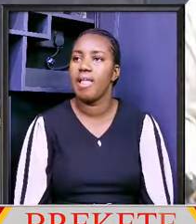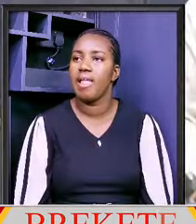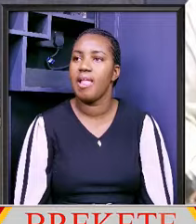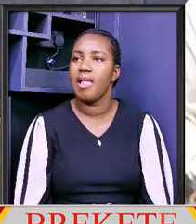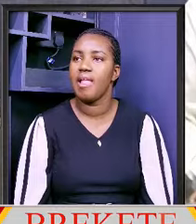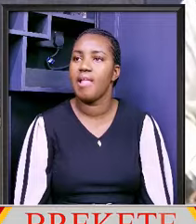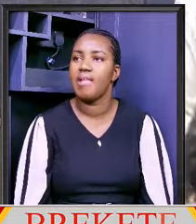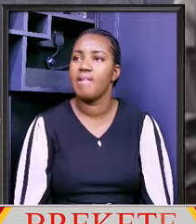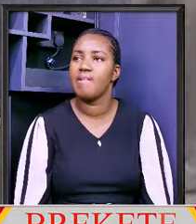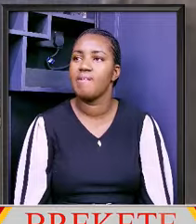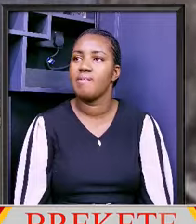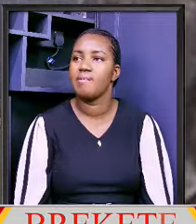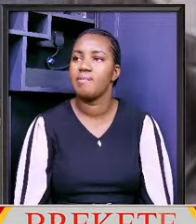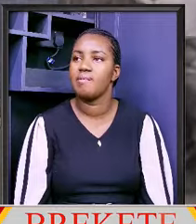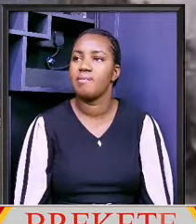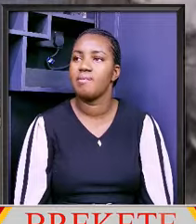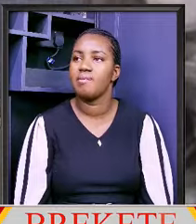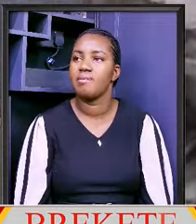Just quickly, let's save time.